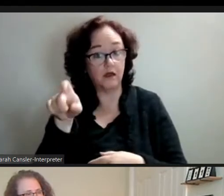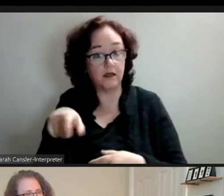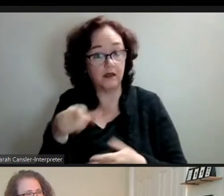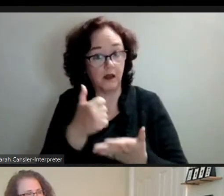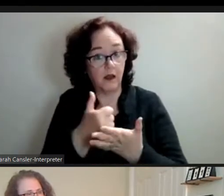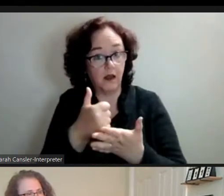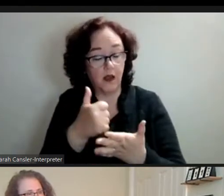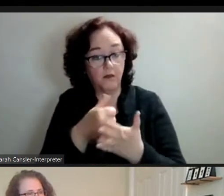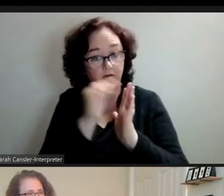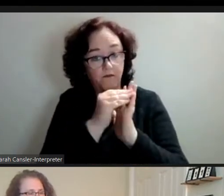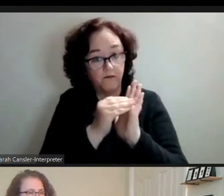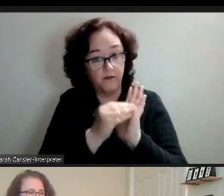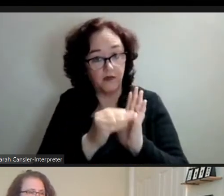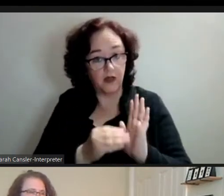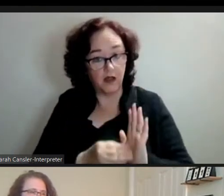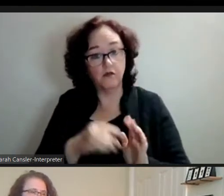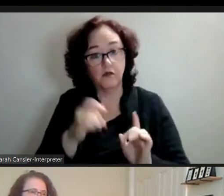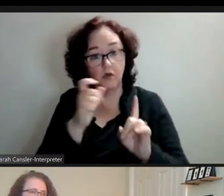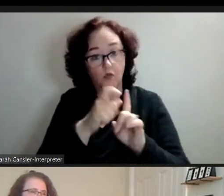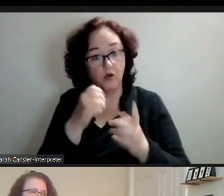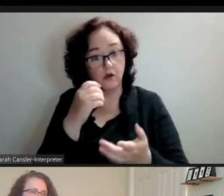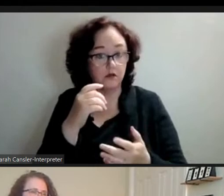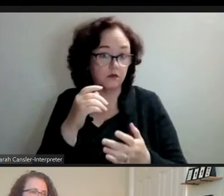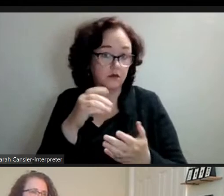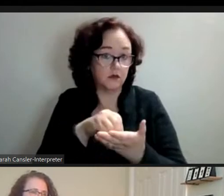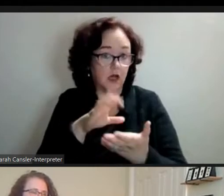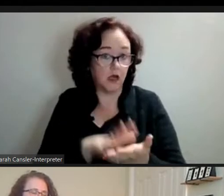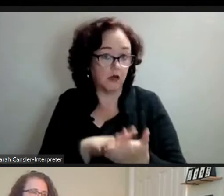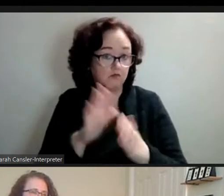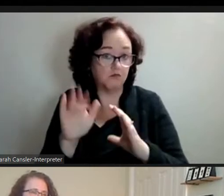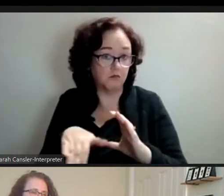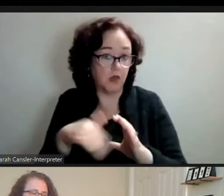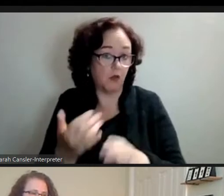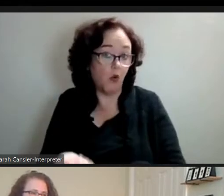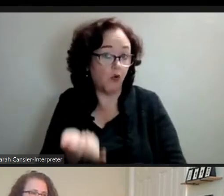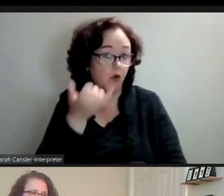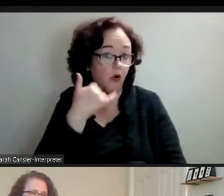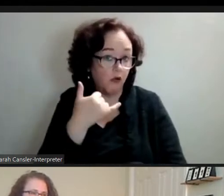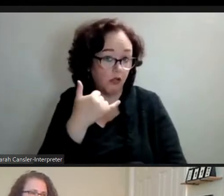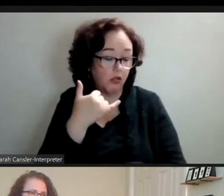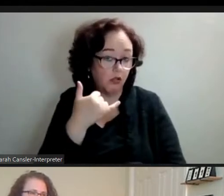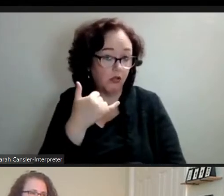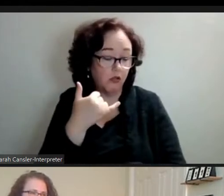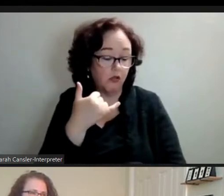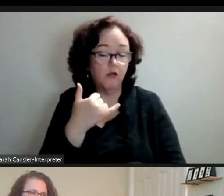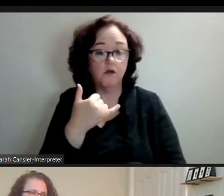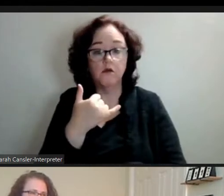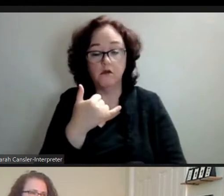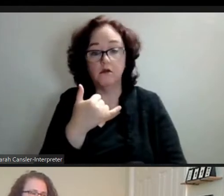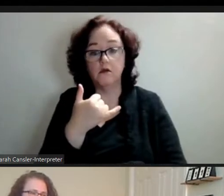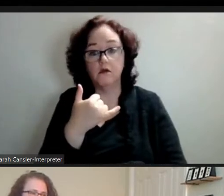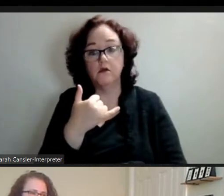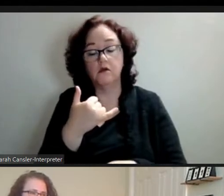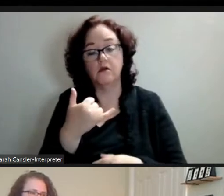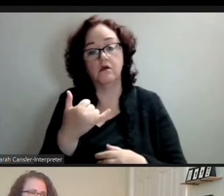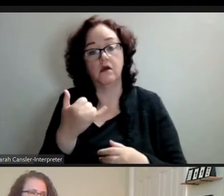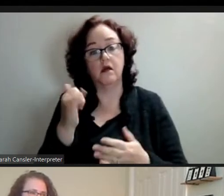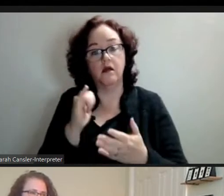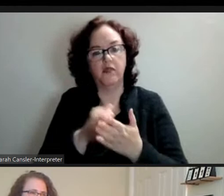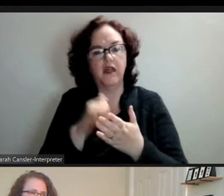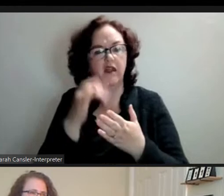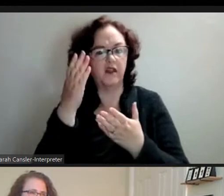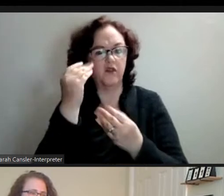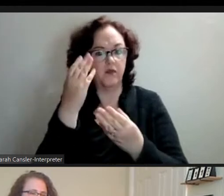filling out the Word docs, you could send me an email or give me a call. Those both of that information are on the application